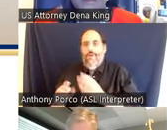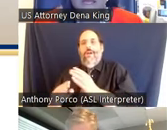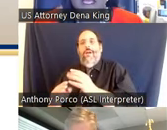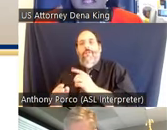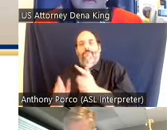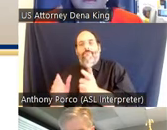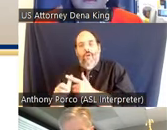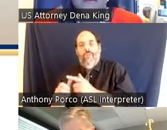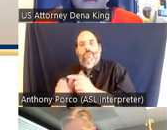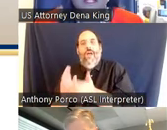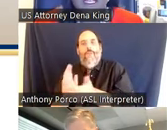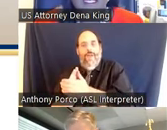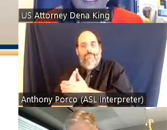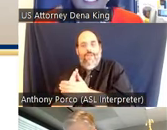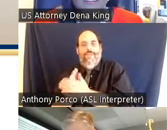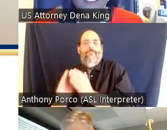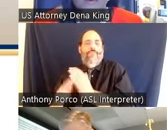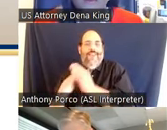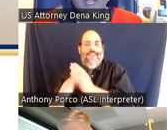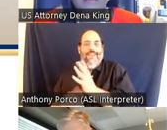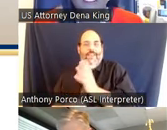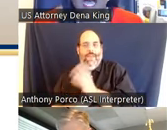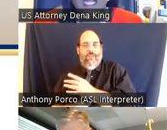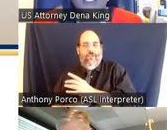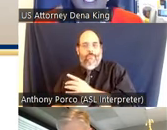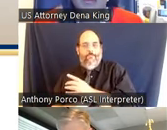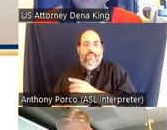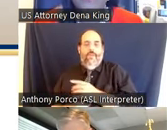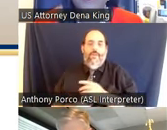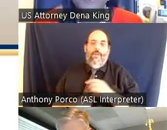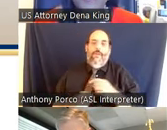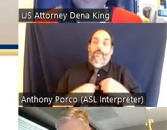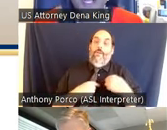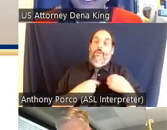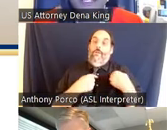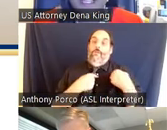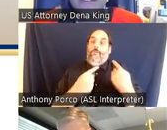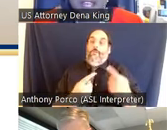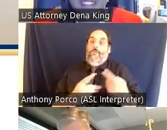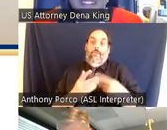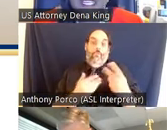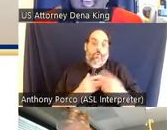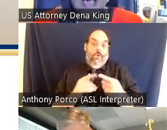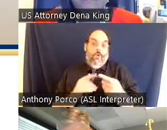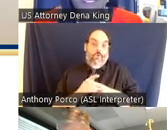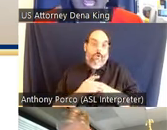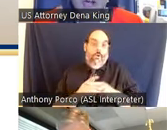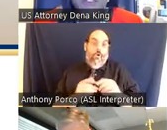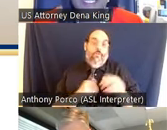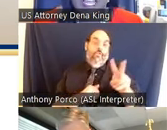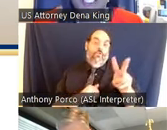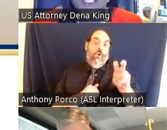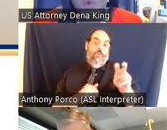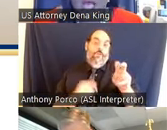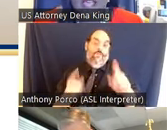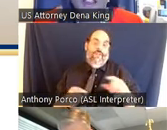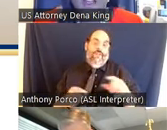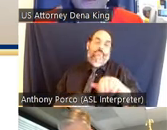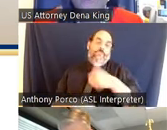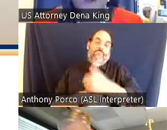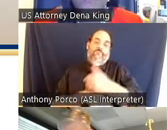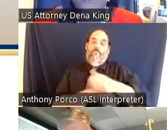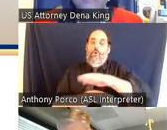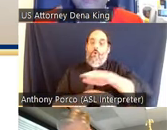the First Amendment. Since the program's launch, more than 200 events have been held